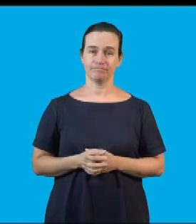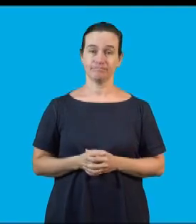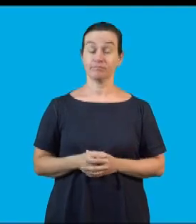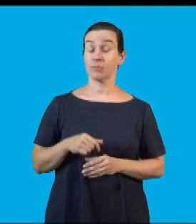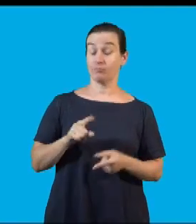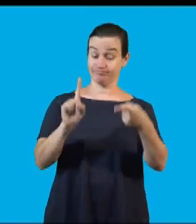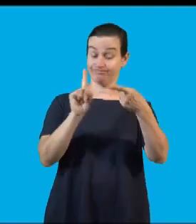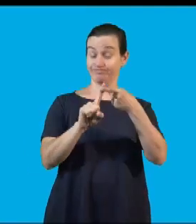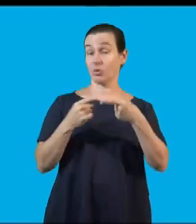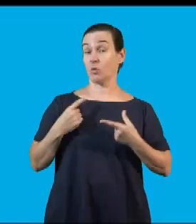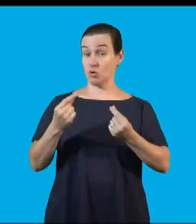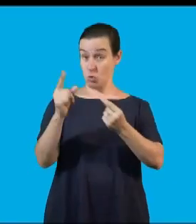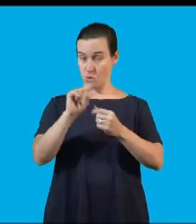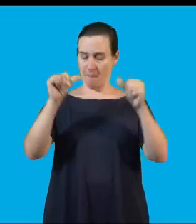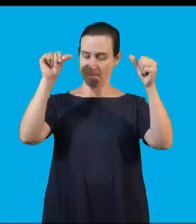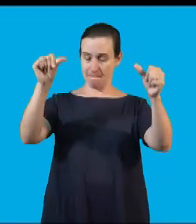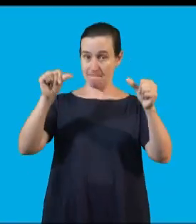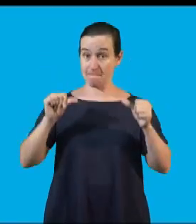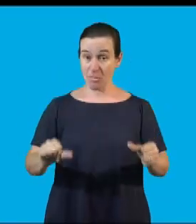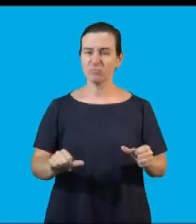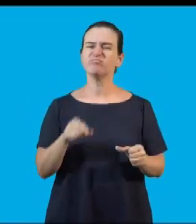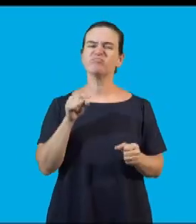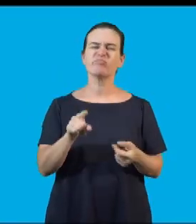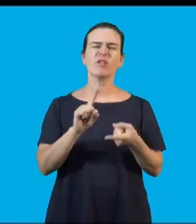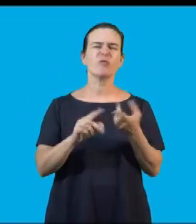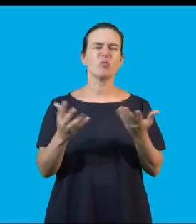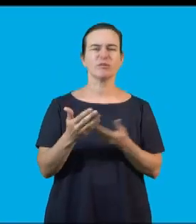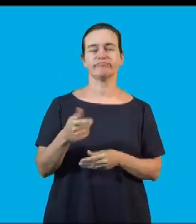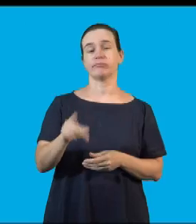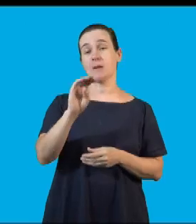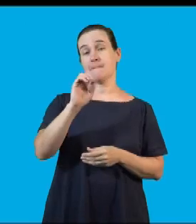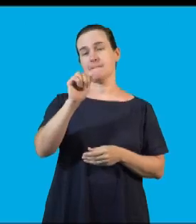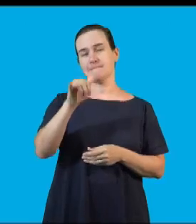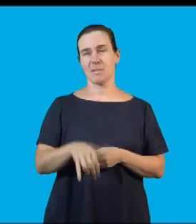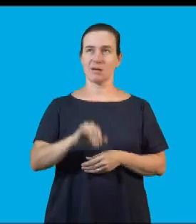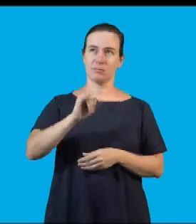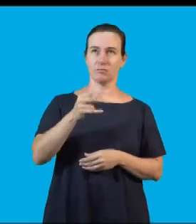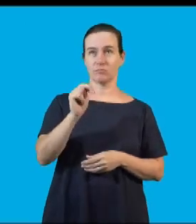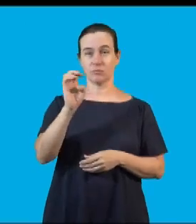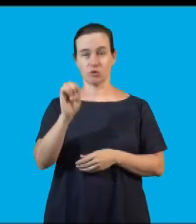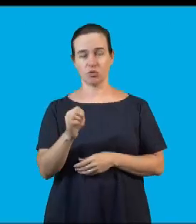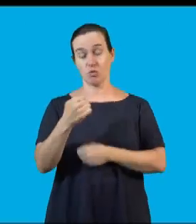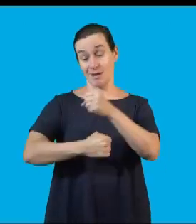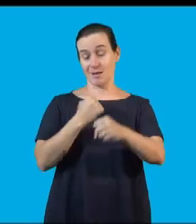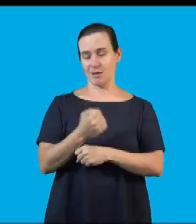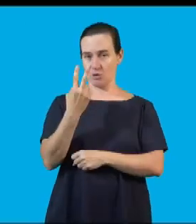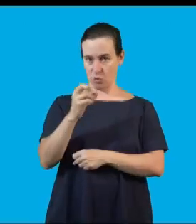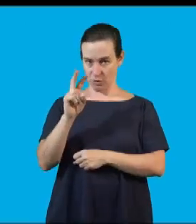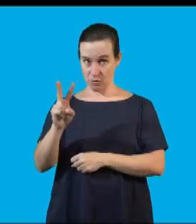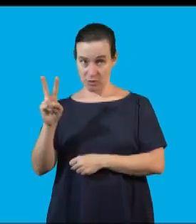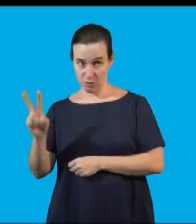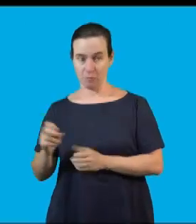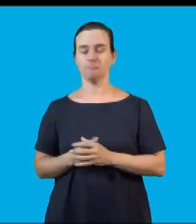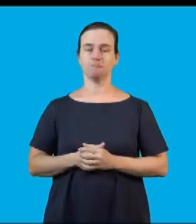We are doing a poster, and this poster is from the May-June 2022 question paper. This was